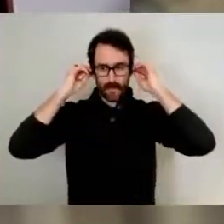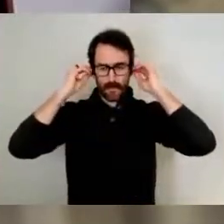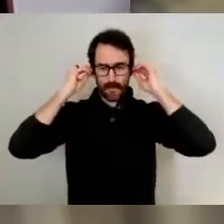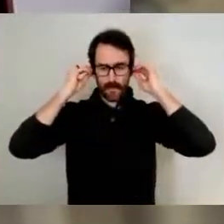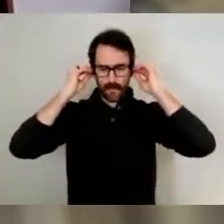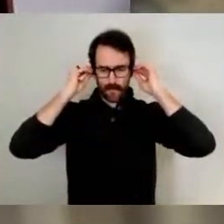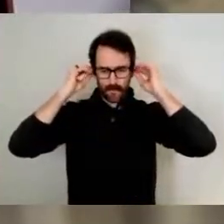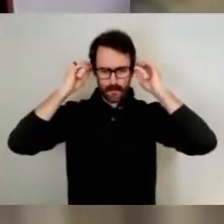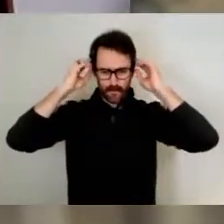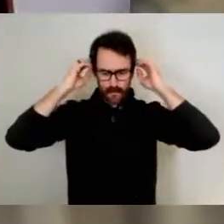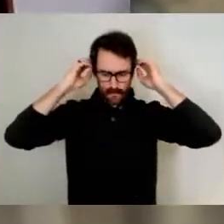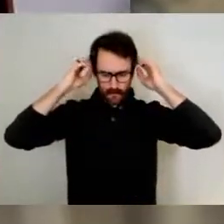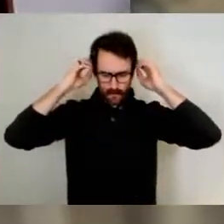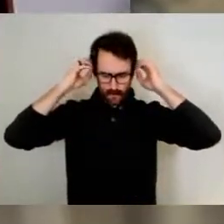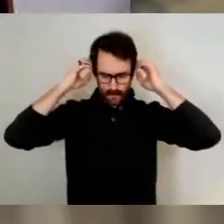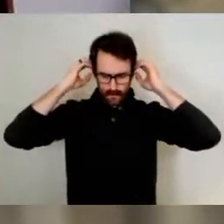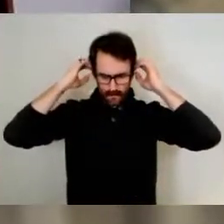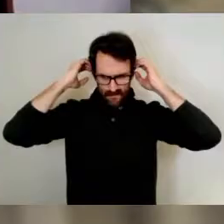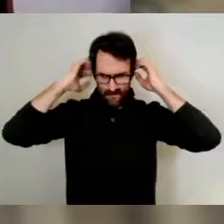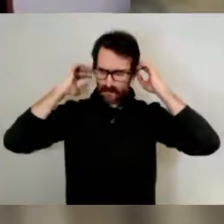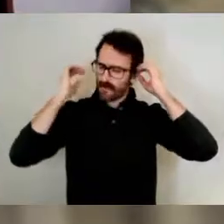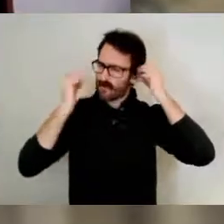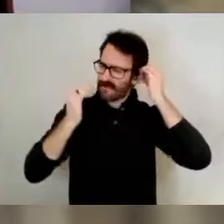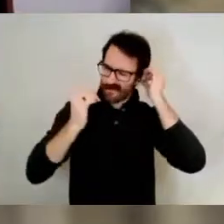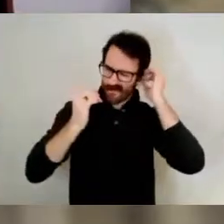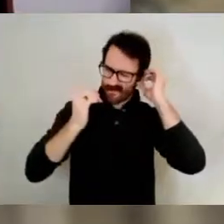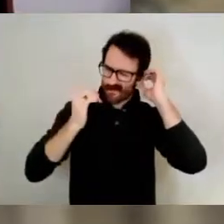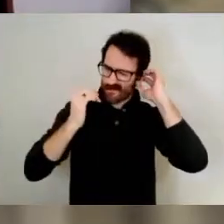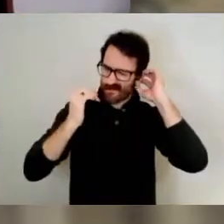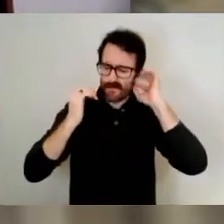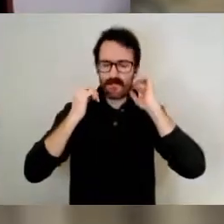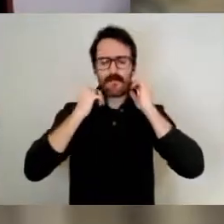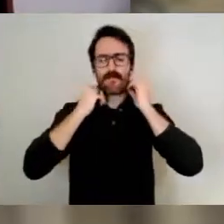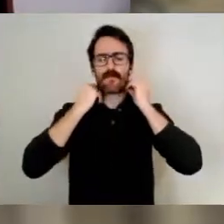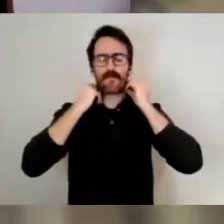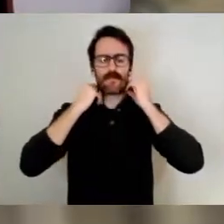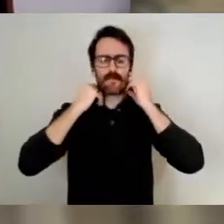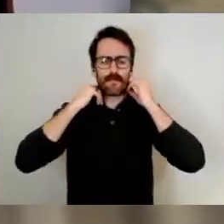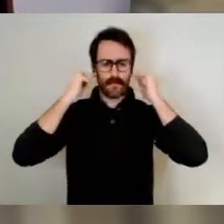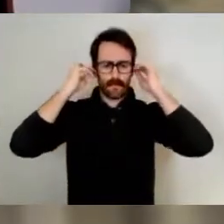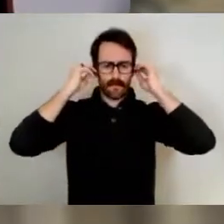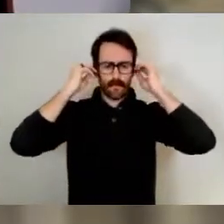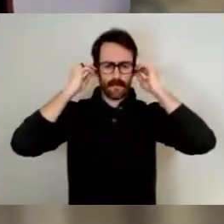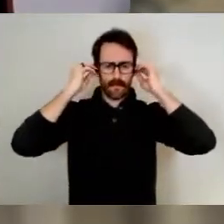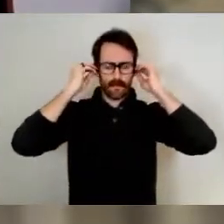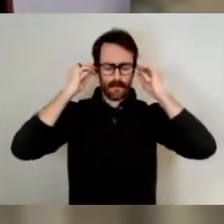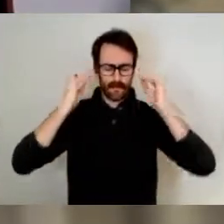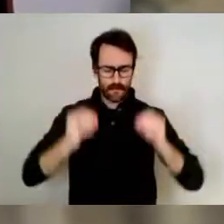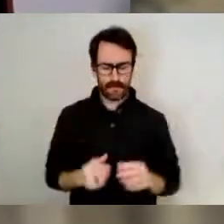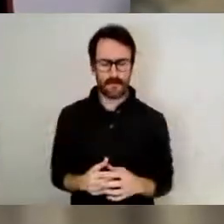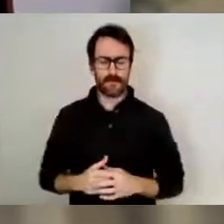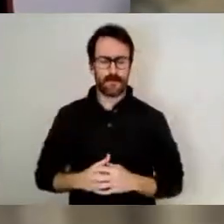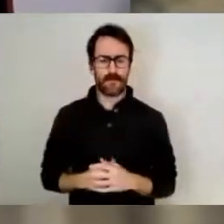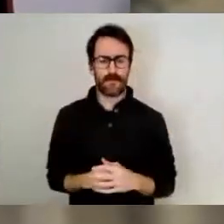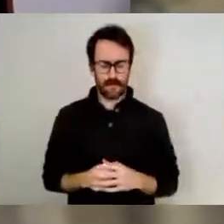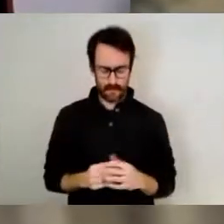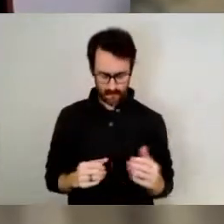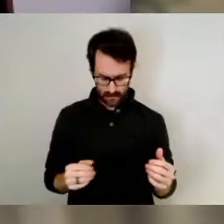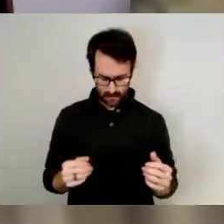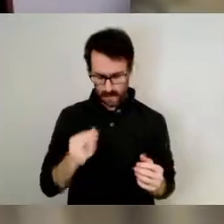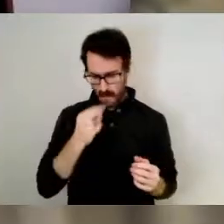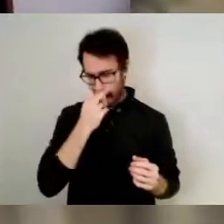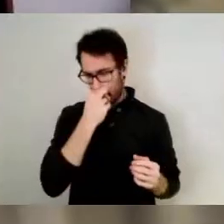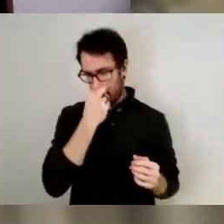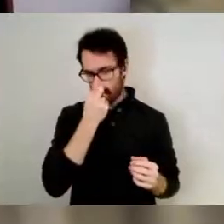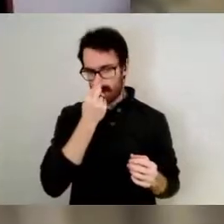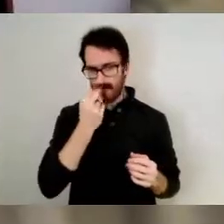Can't, because of operational concerns, I don't want to share those right now, but we are coming towards a position where we're not